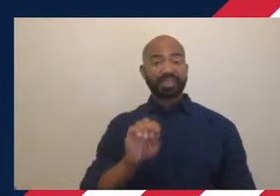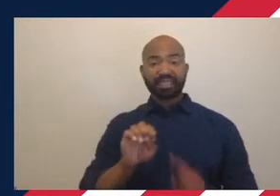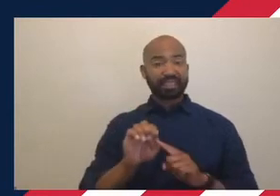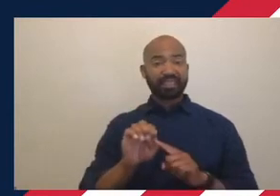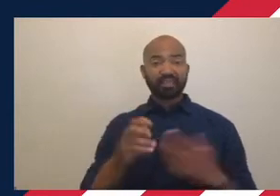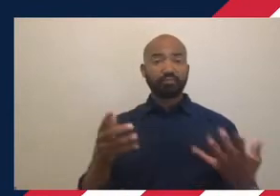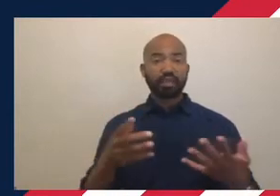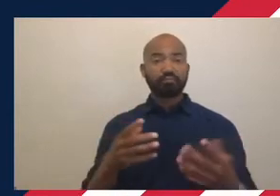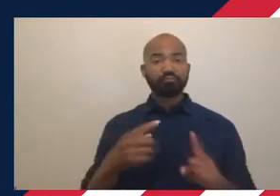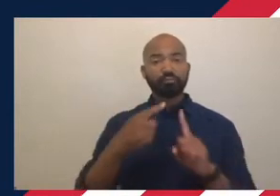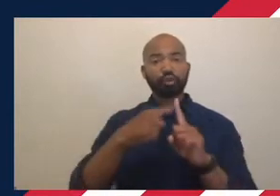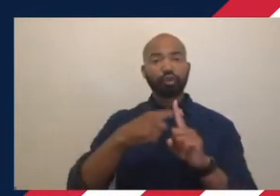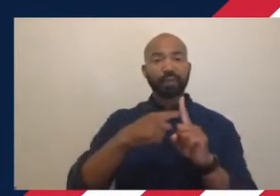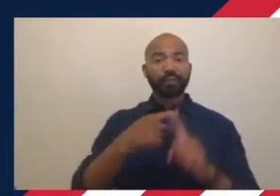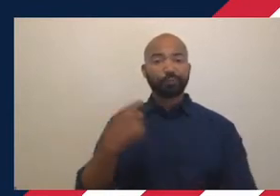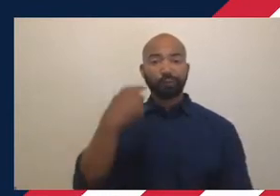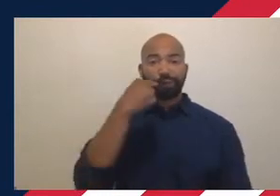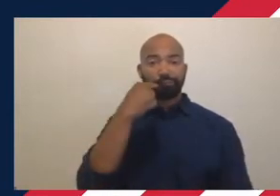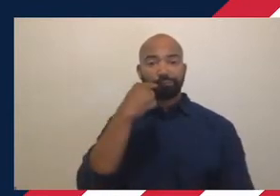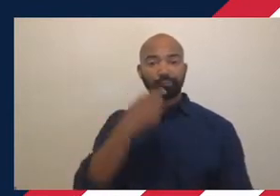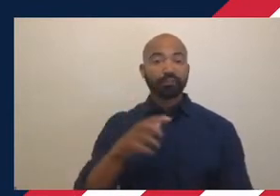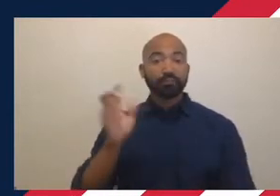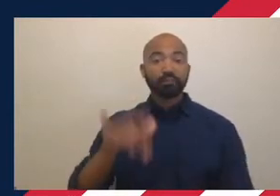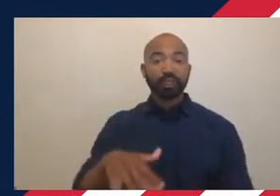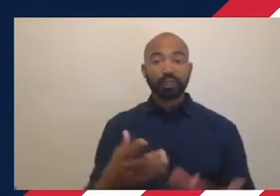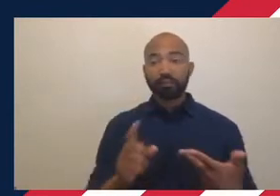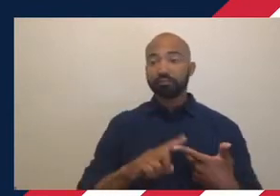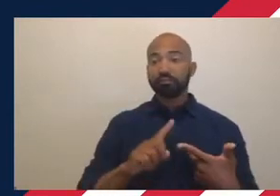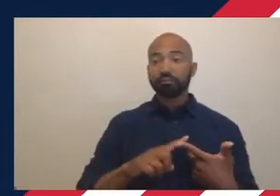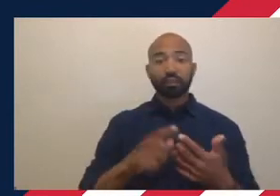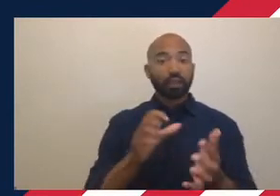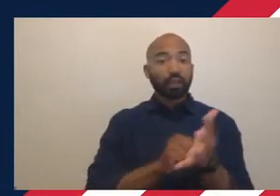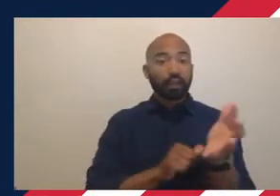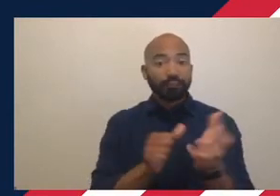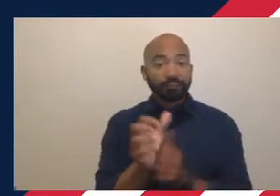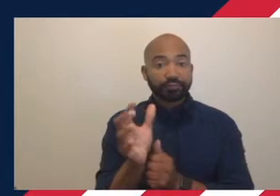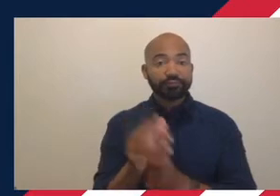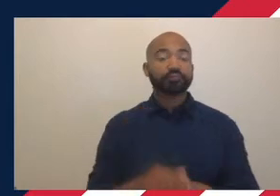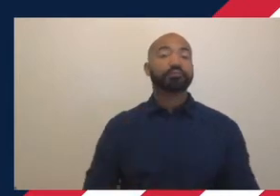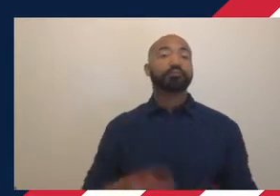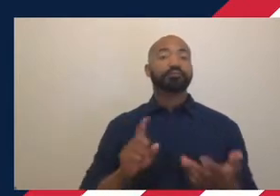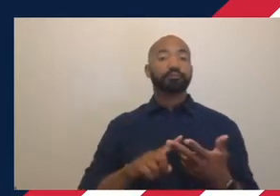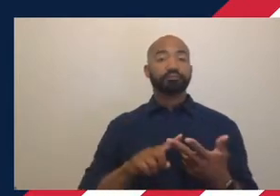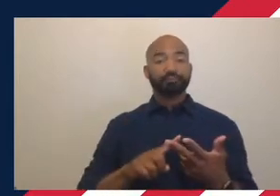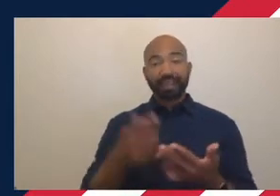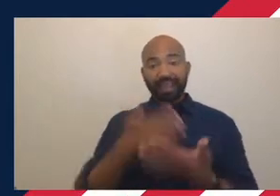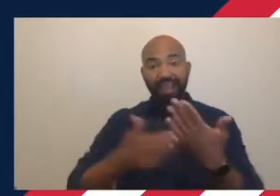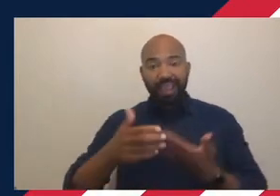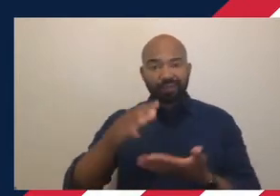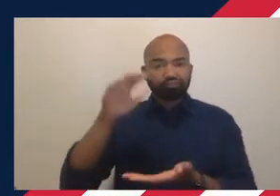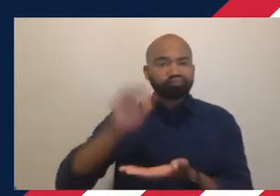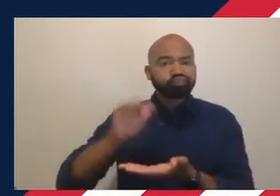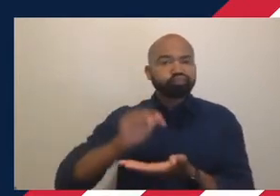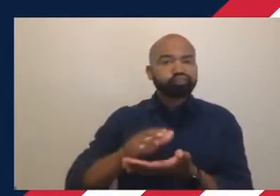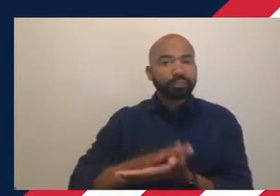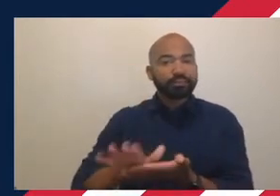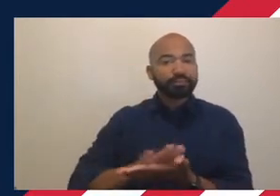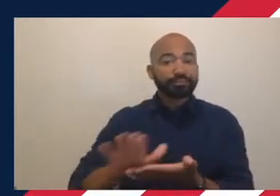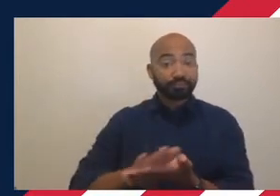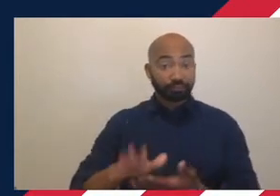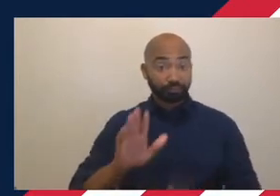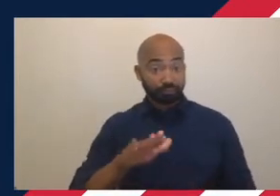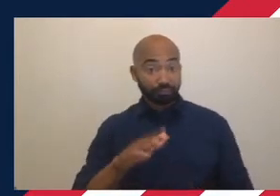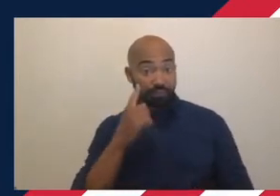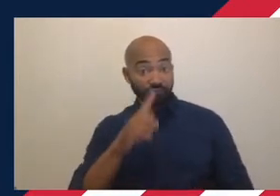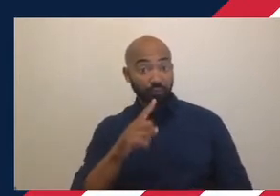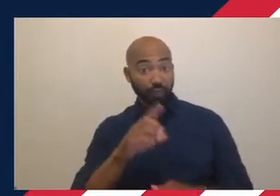navigate that, gloves, hand sanitizer. I was on Amazon. For clarity, we opened. We never shut down during this